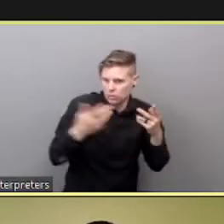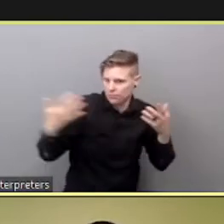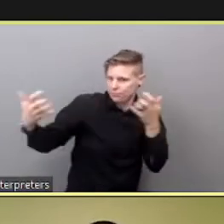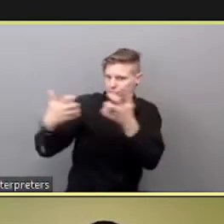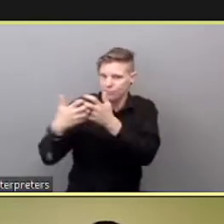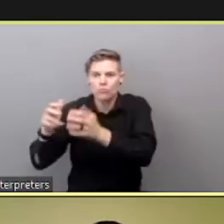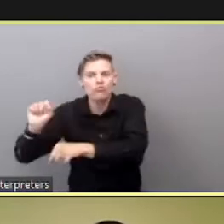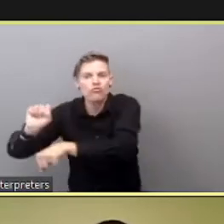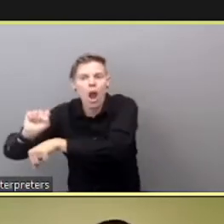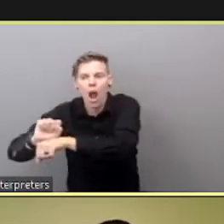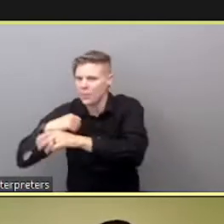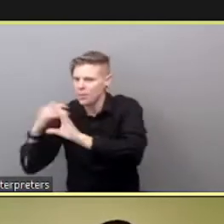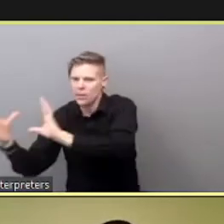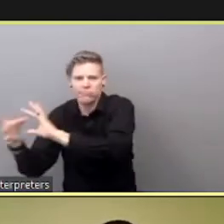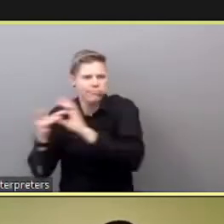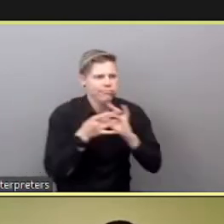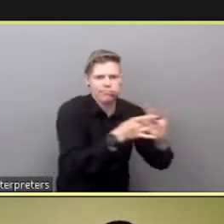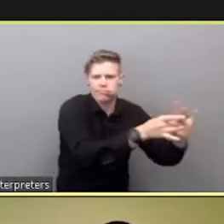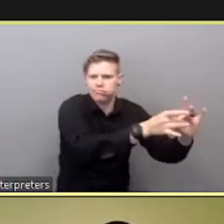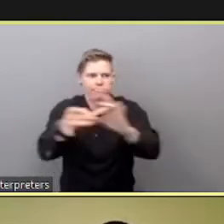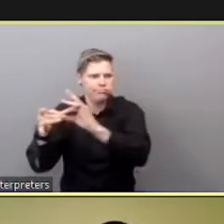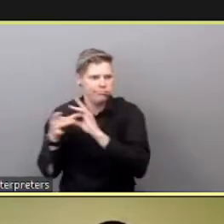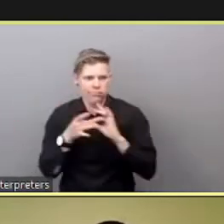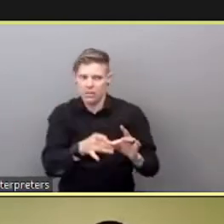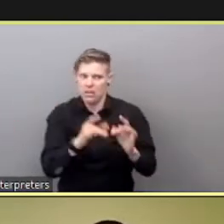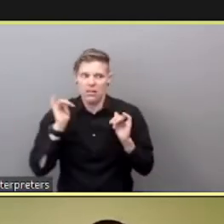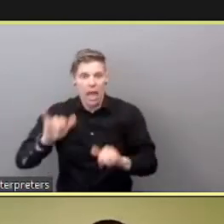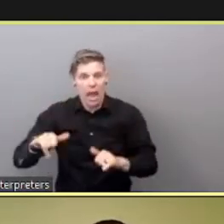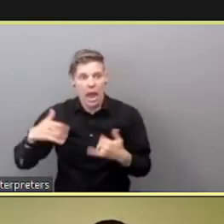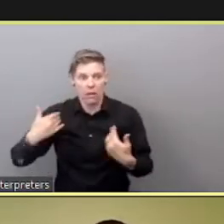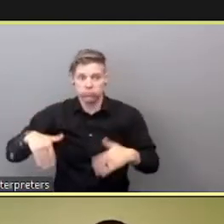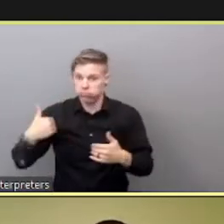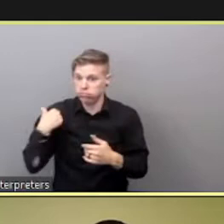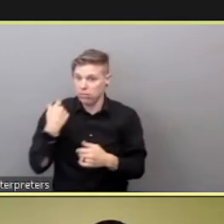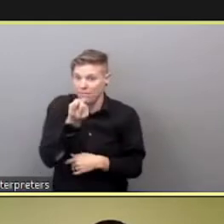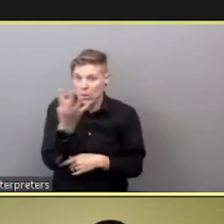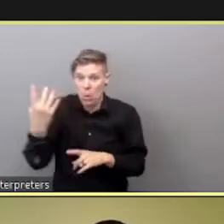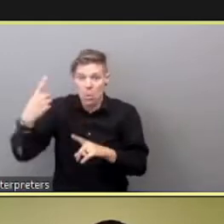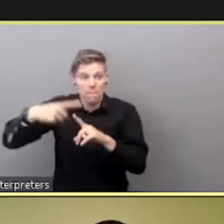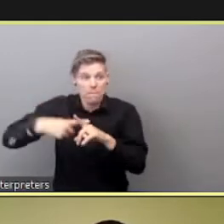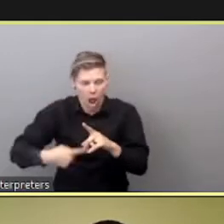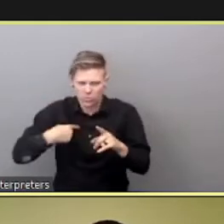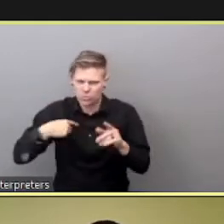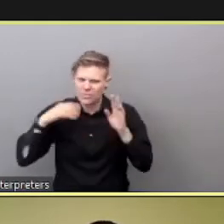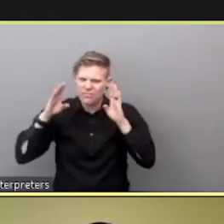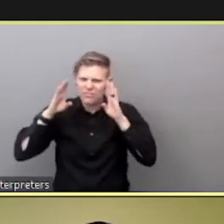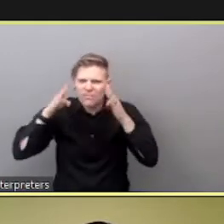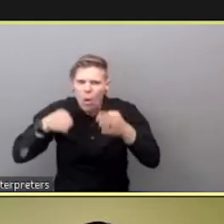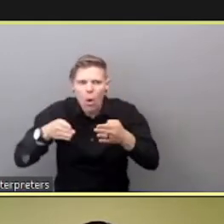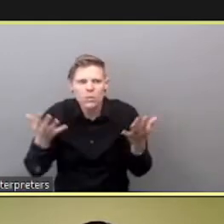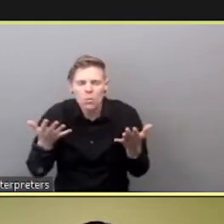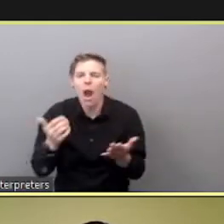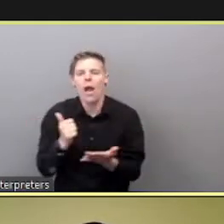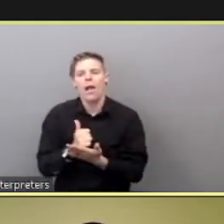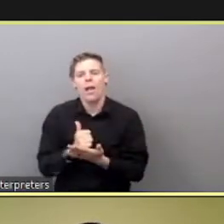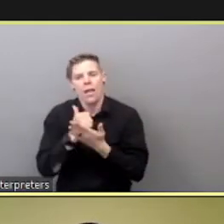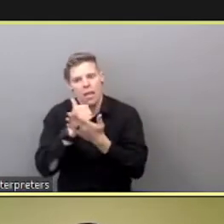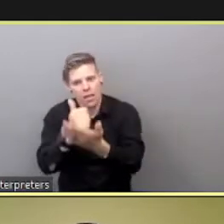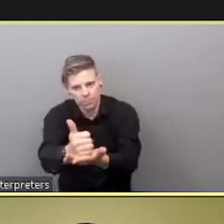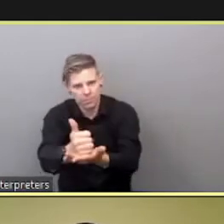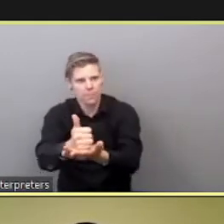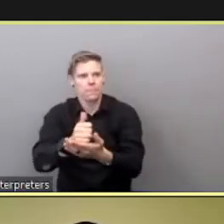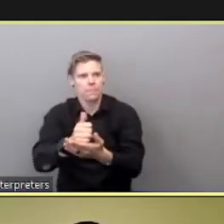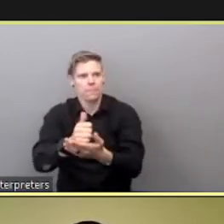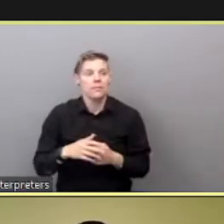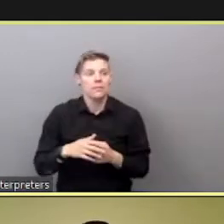major priority for us over the past several months to really focus on helping tourism and hospitality related employers.